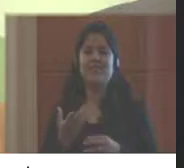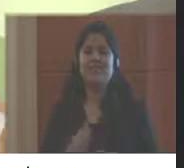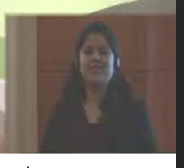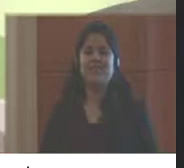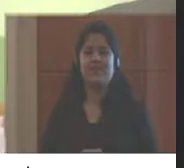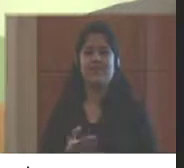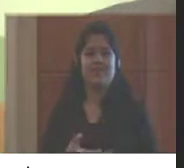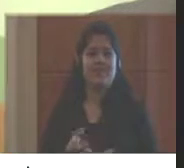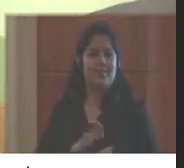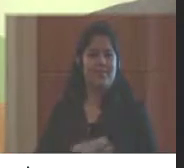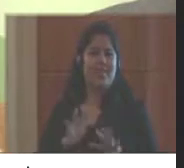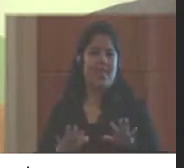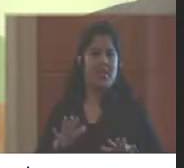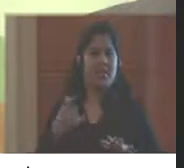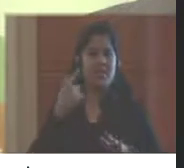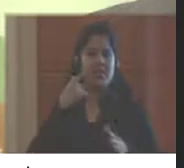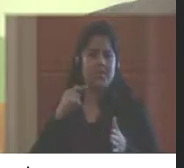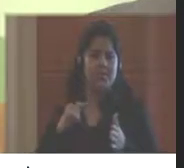But